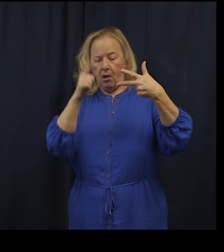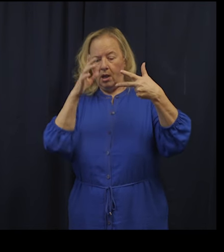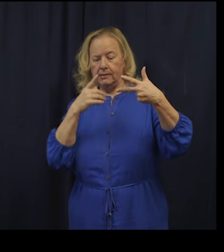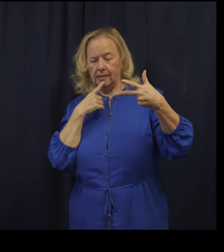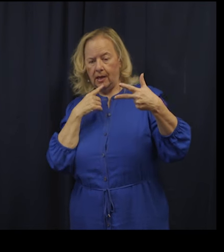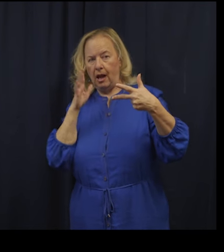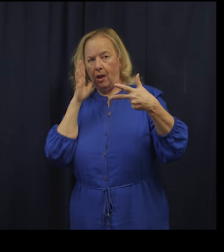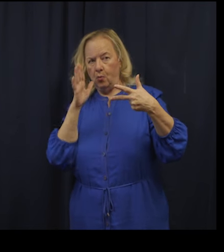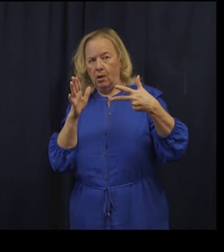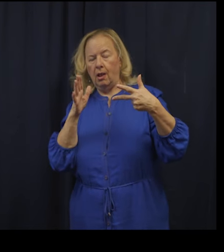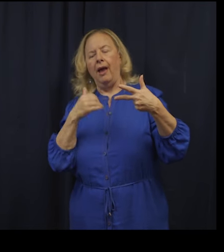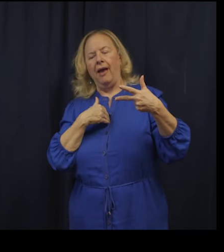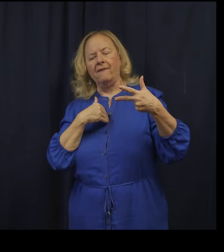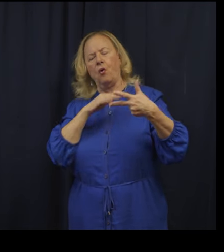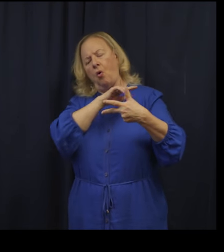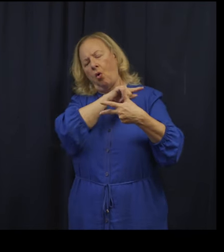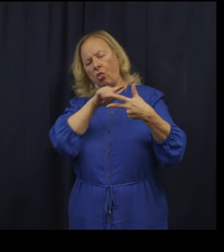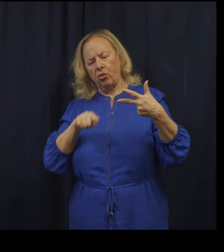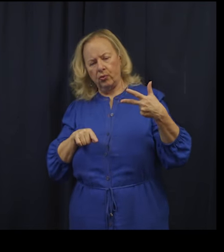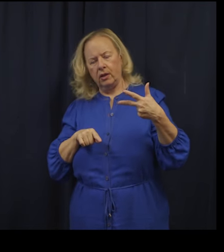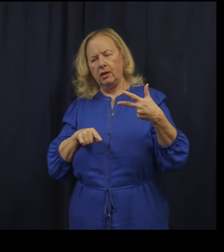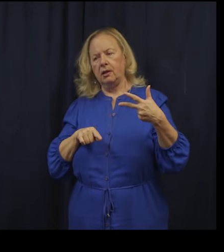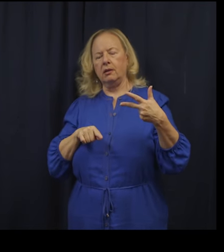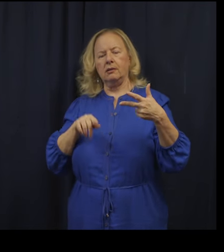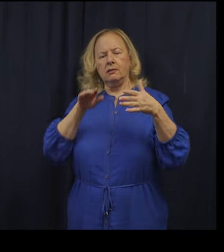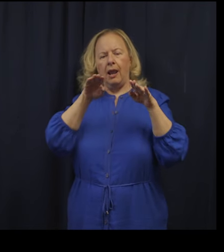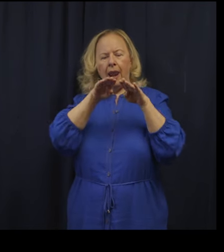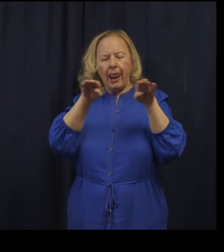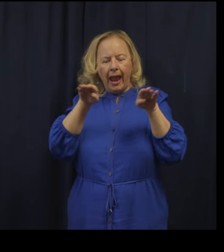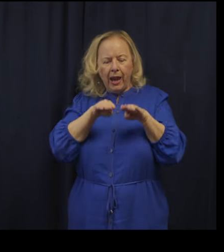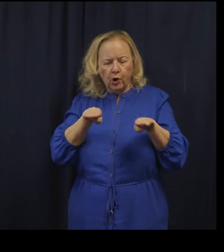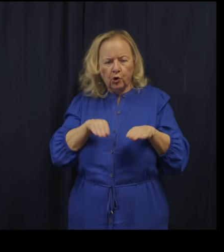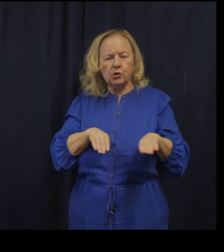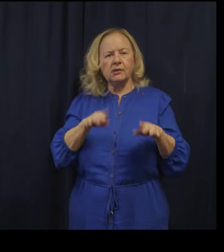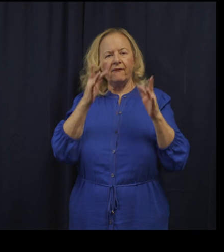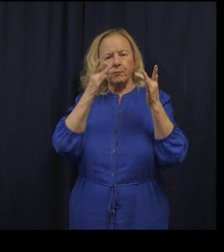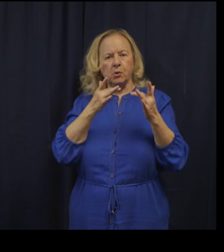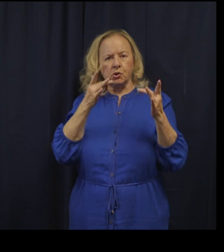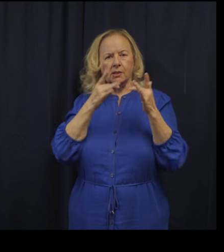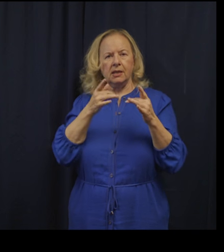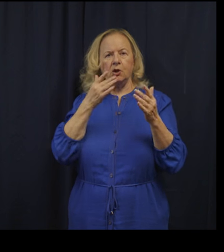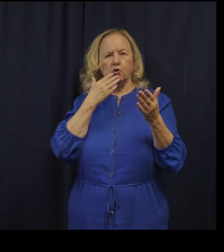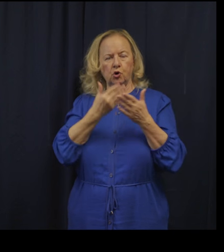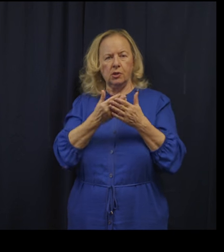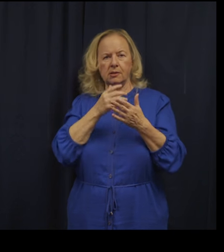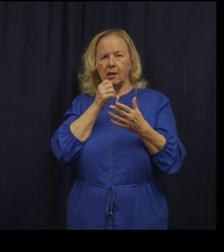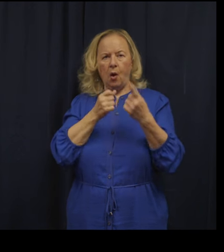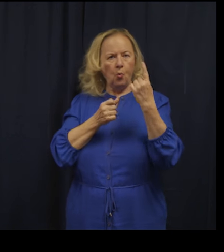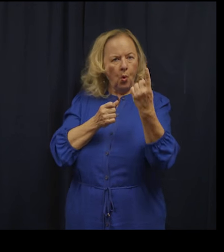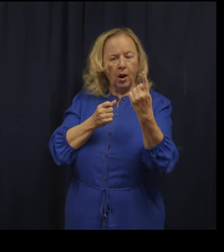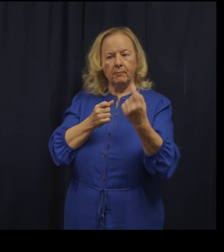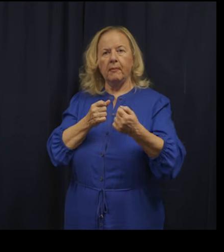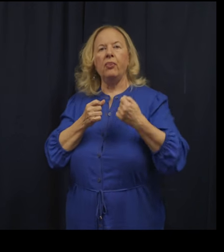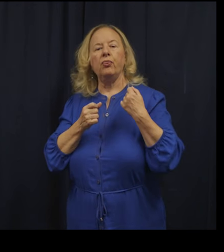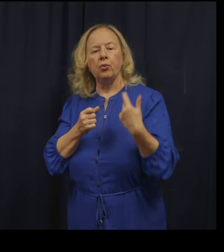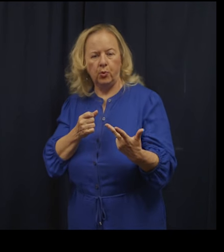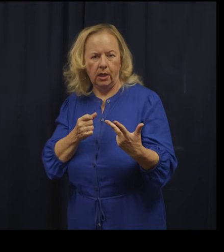saying, I have all three layers of mercy and goodness. You following